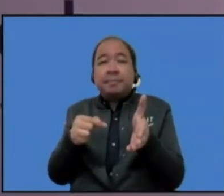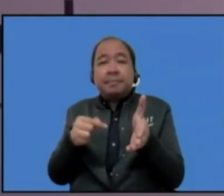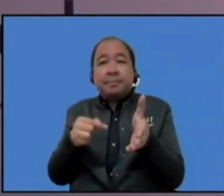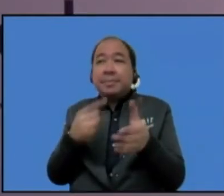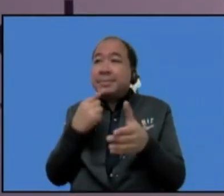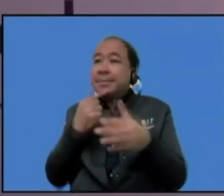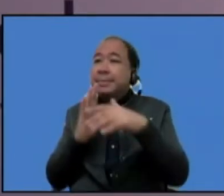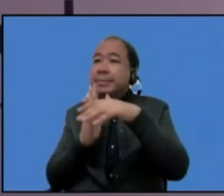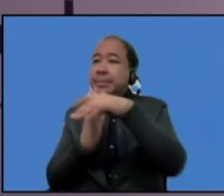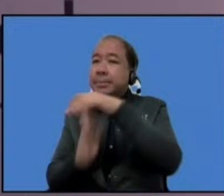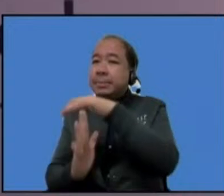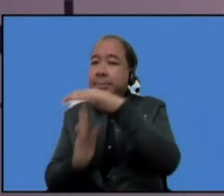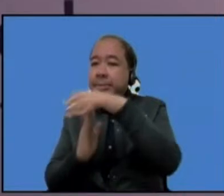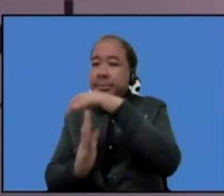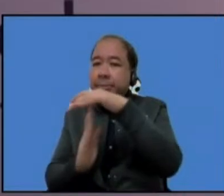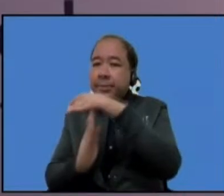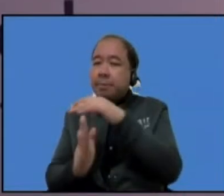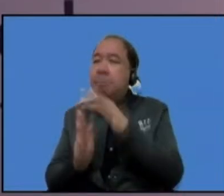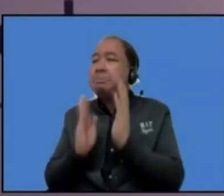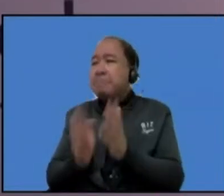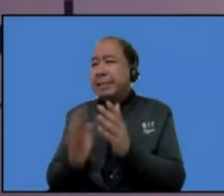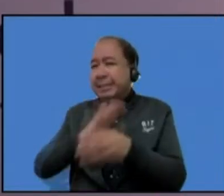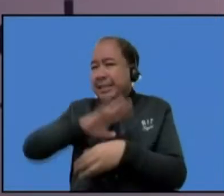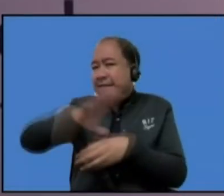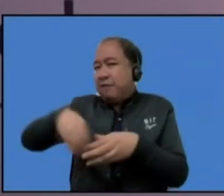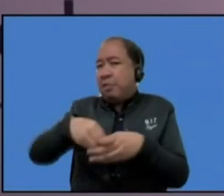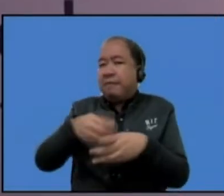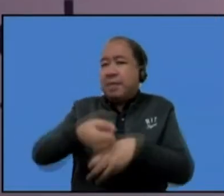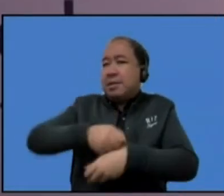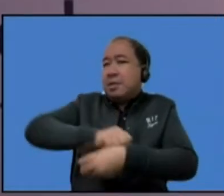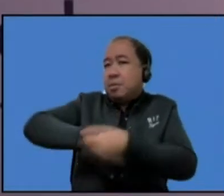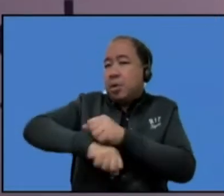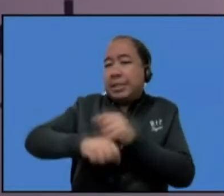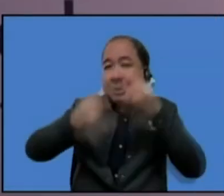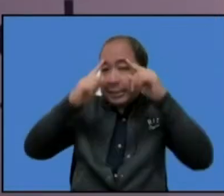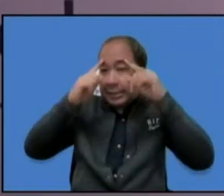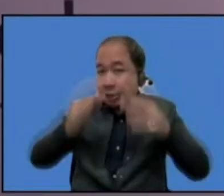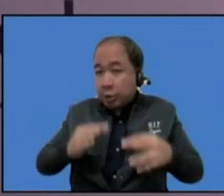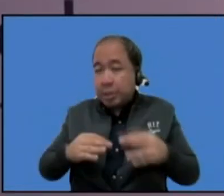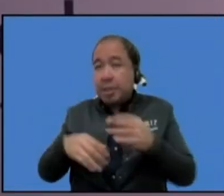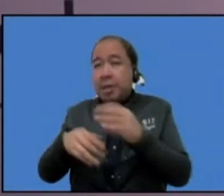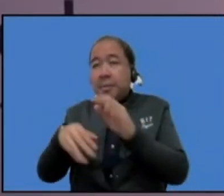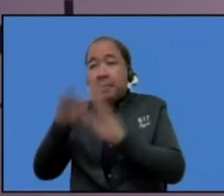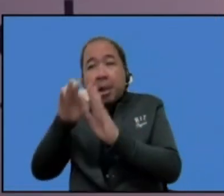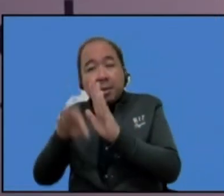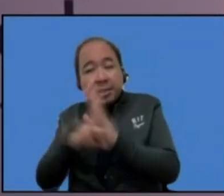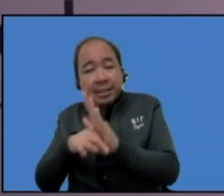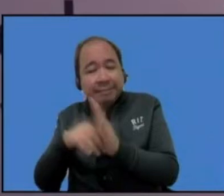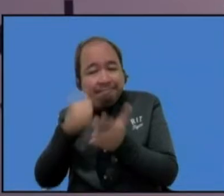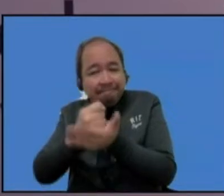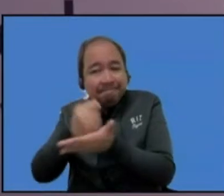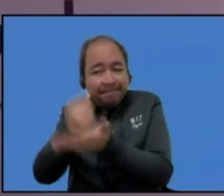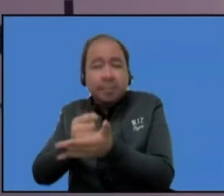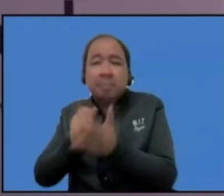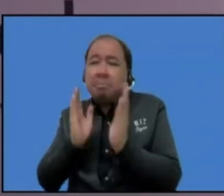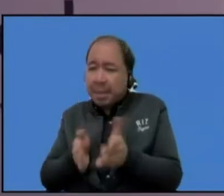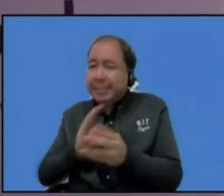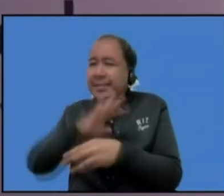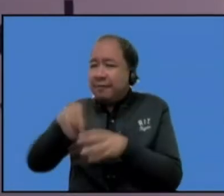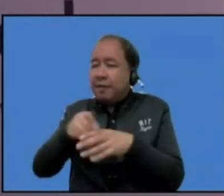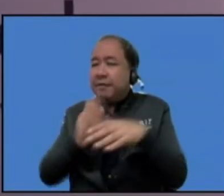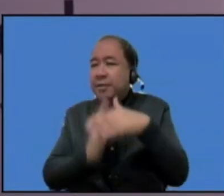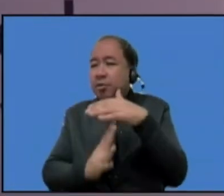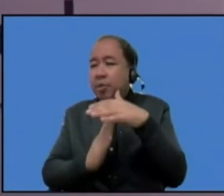migrants have to be involved as an active player in all policy-making mechanisms, including in disaster risk reduction,